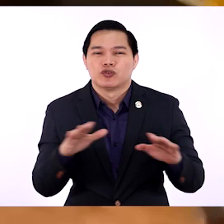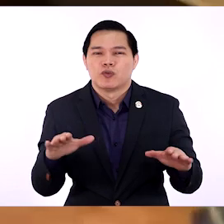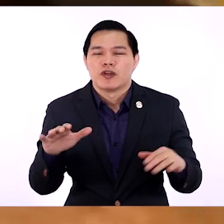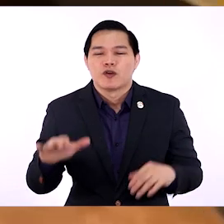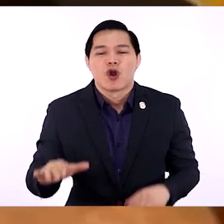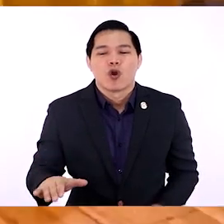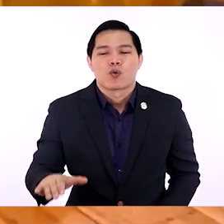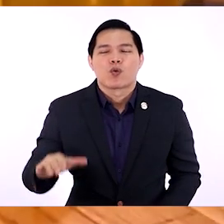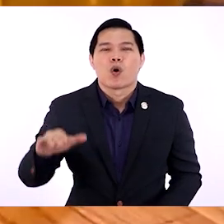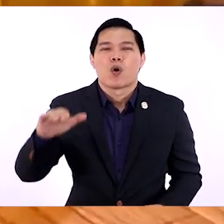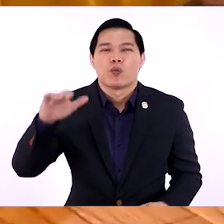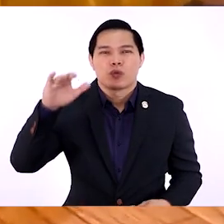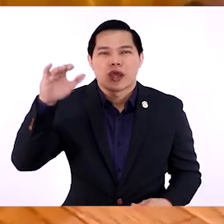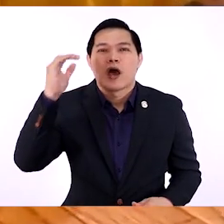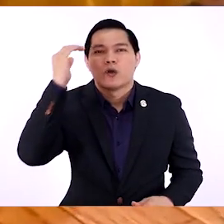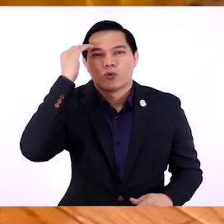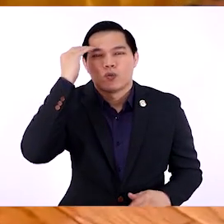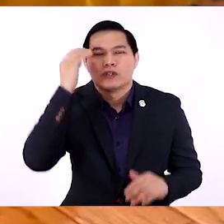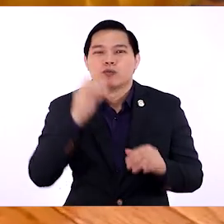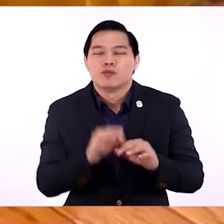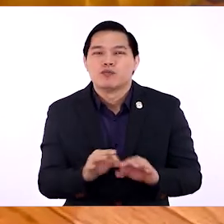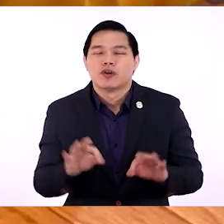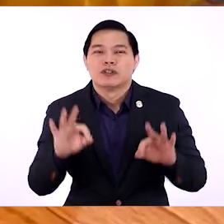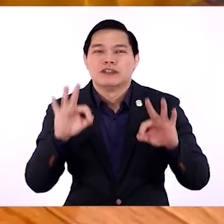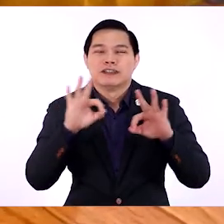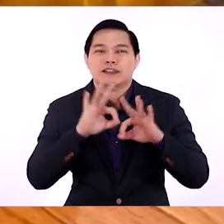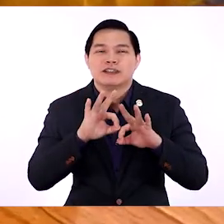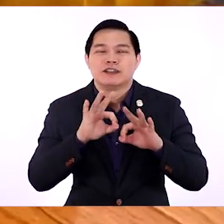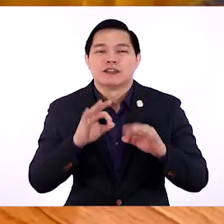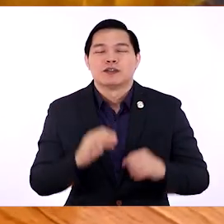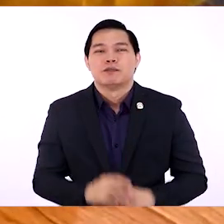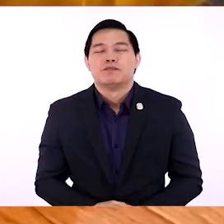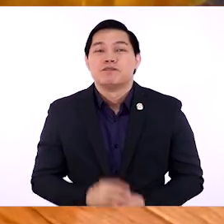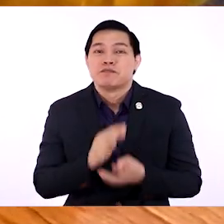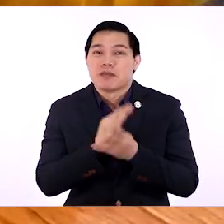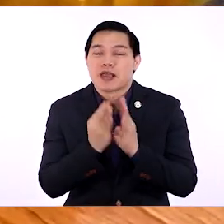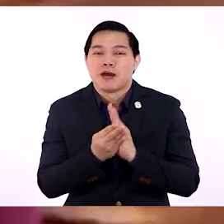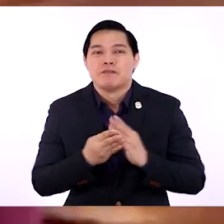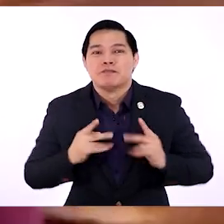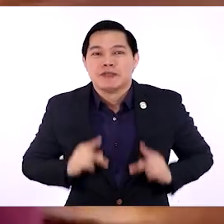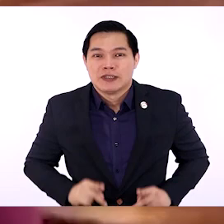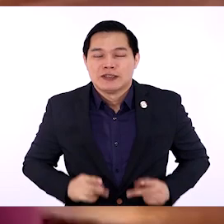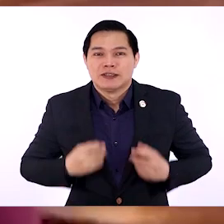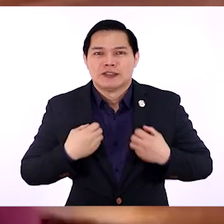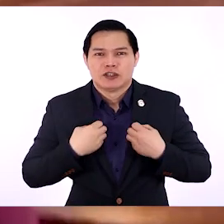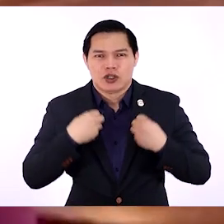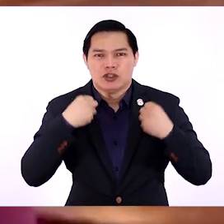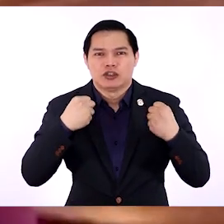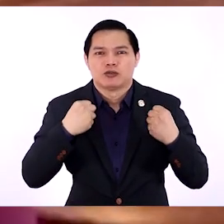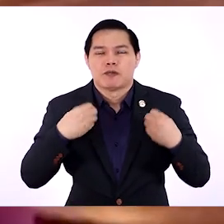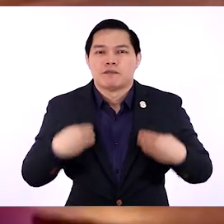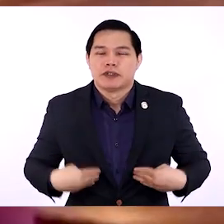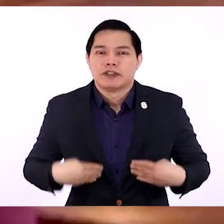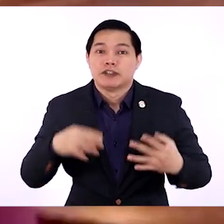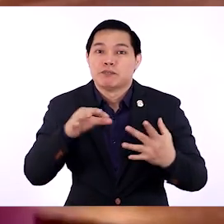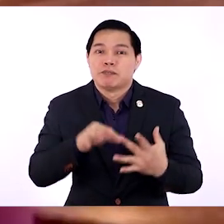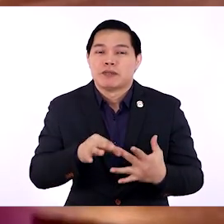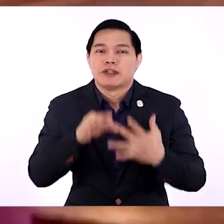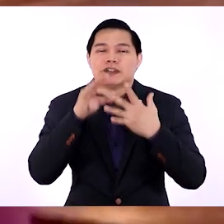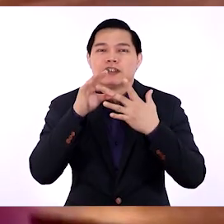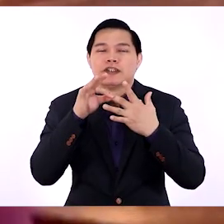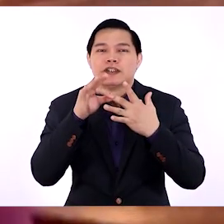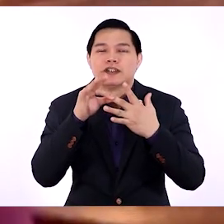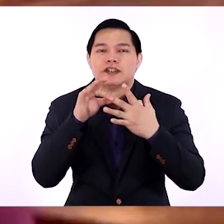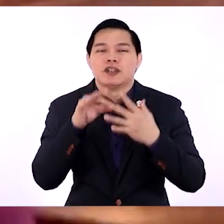up knowing the importance of being physically fit, and most importantly, growing